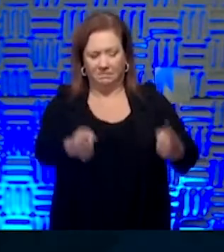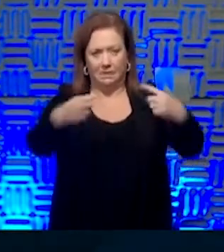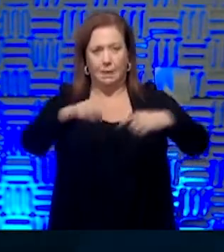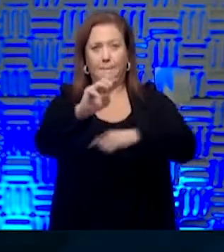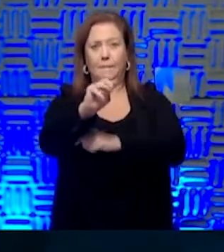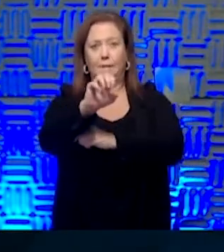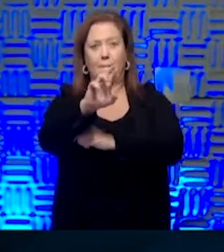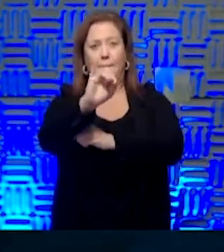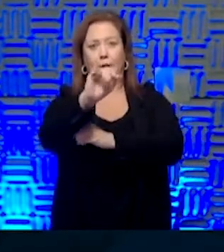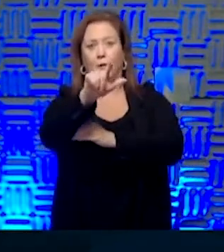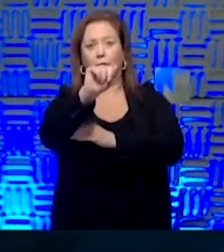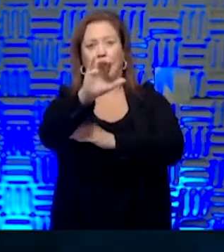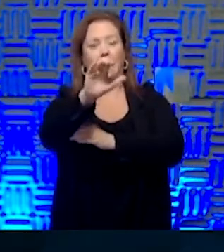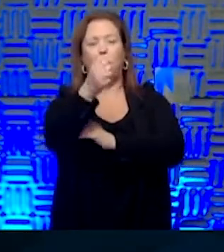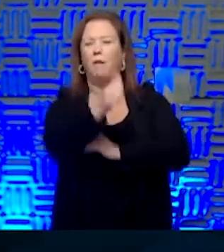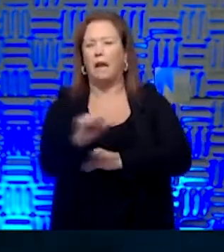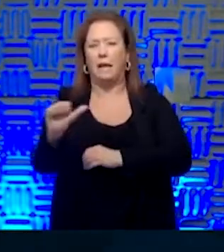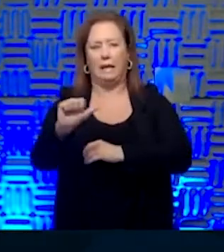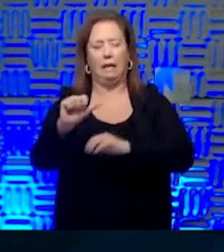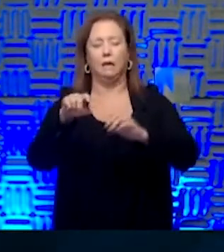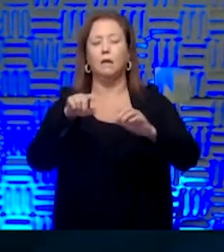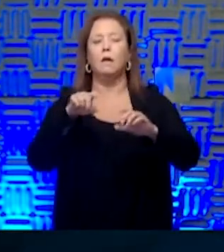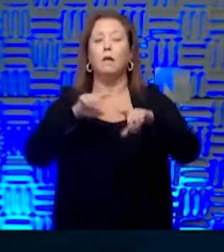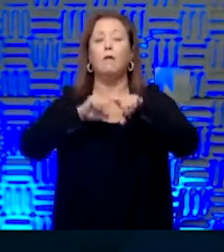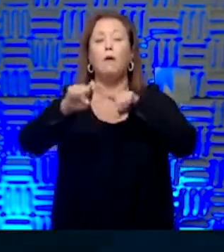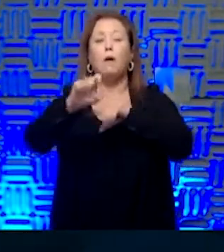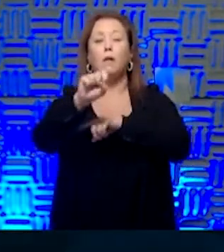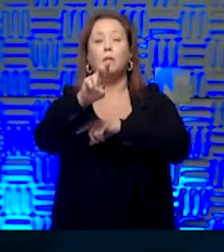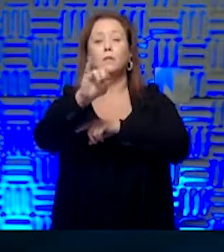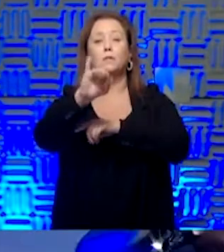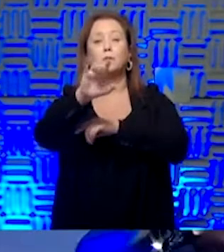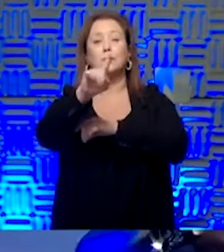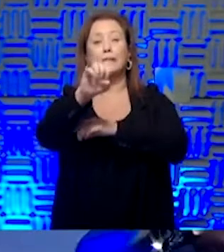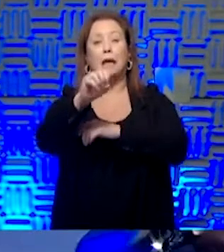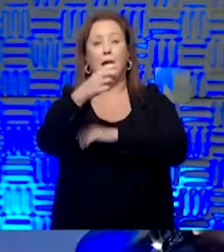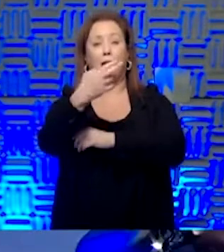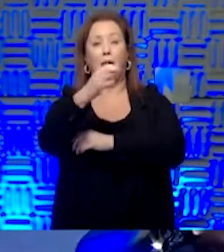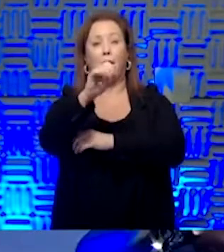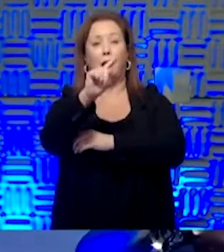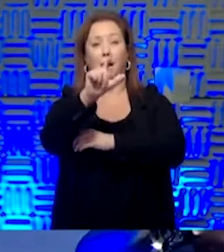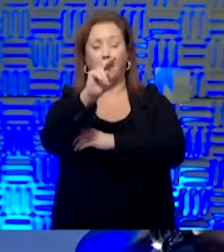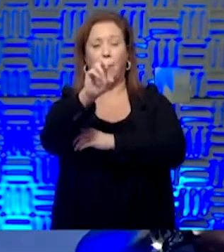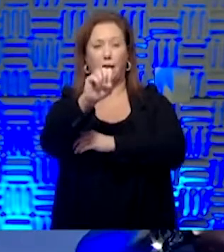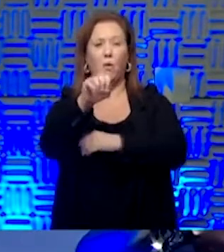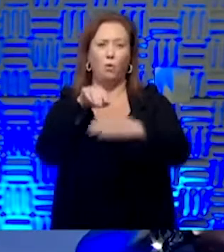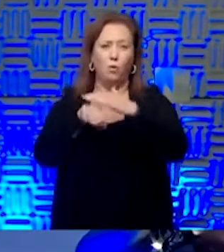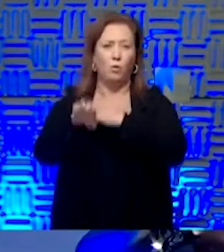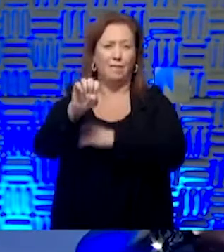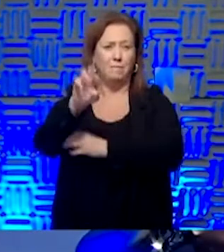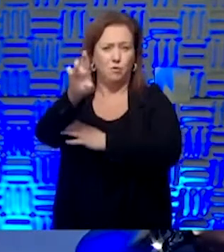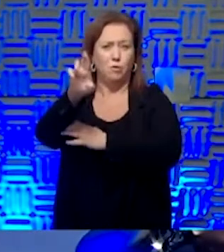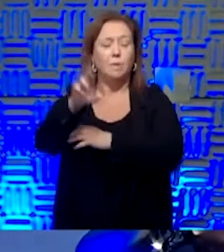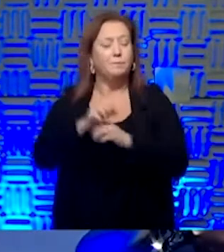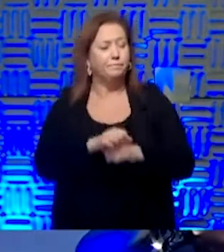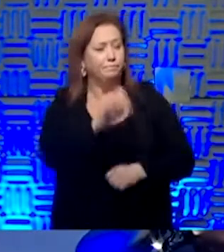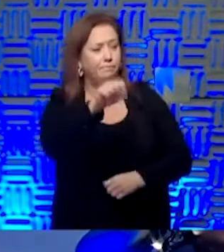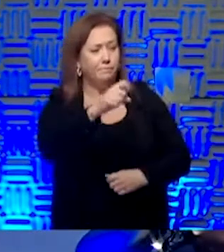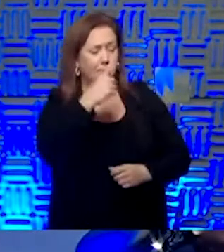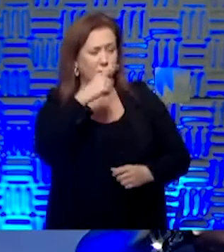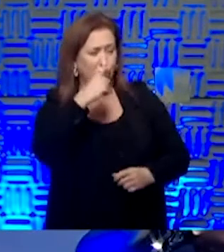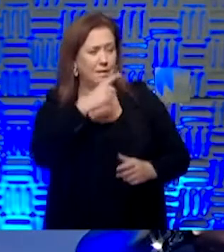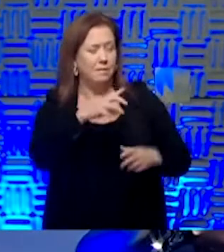Marillac or any facility a call the suicide hotline or go to a local ER. You know, Mitchell, I think you should go ahead and tell us a little bit about that now. And just to say,